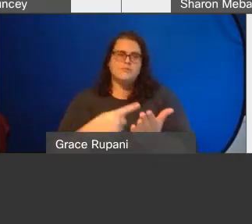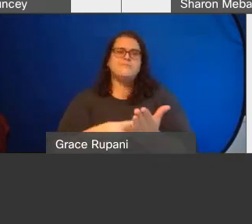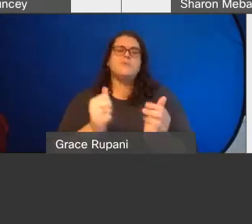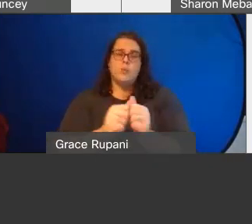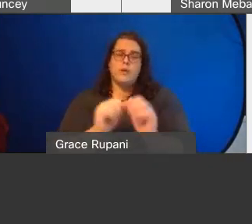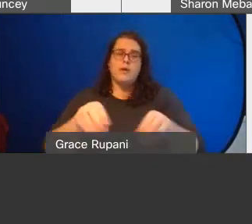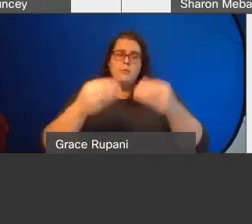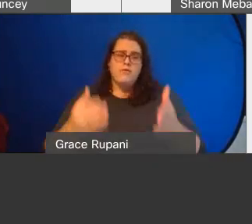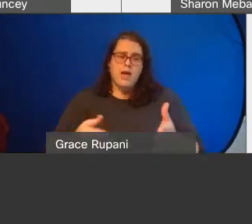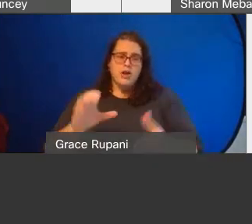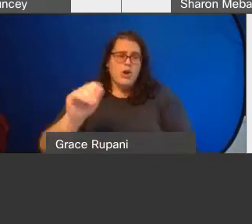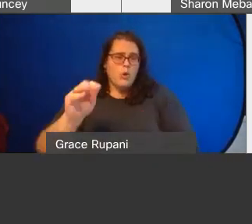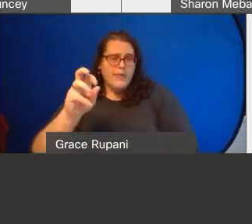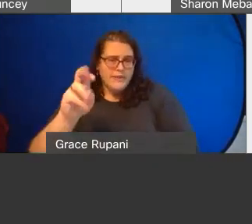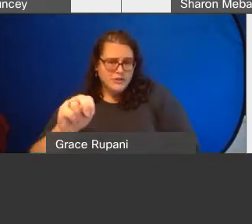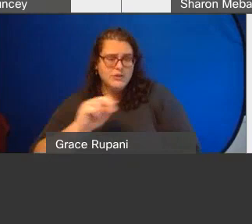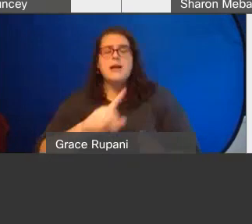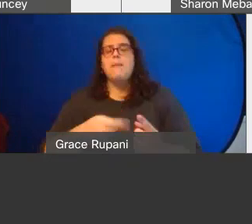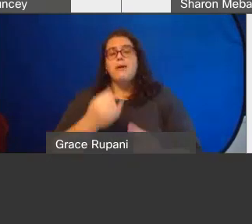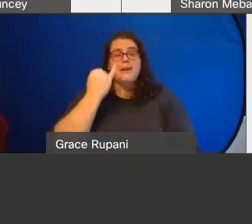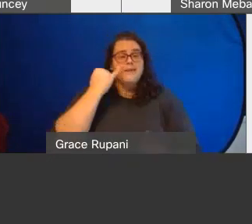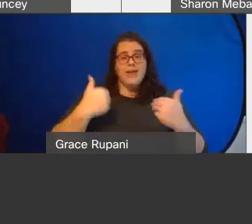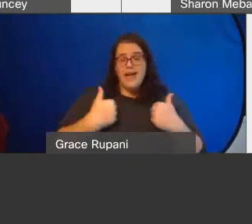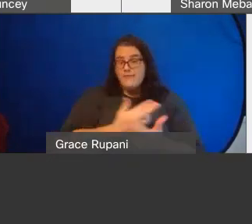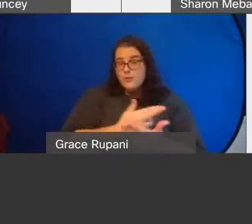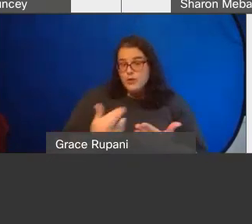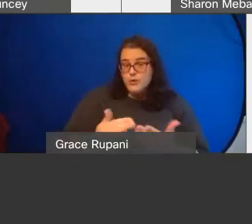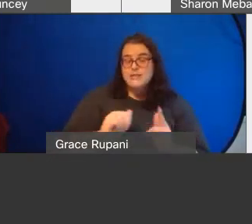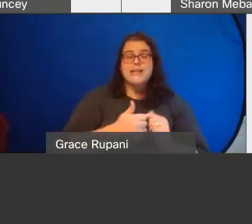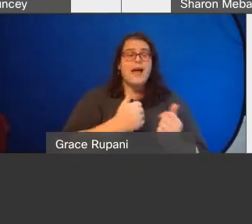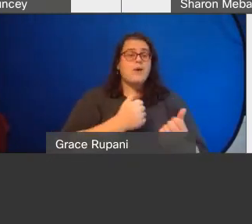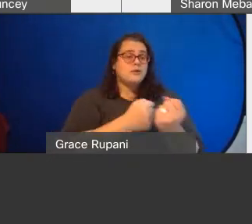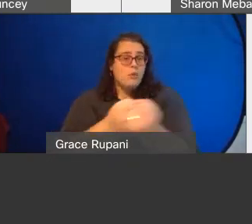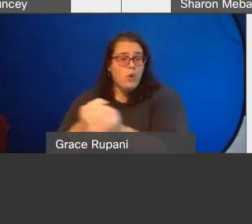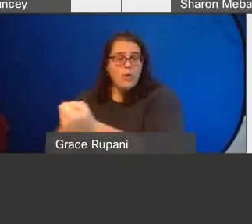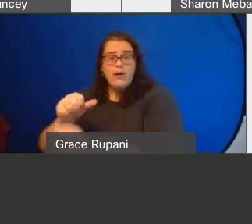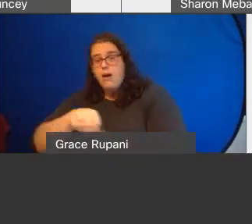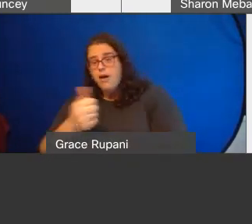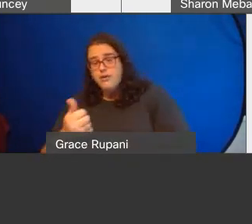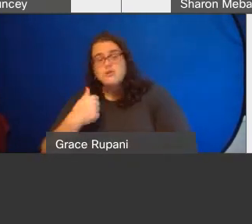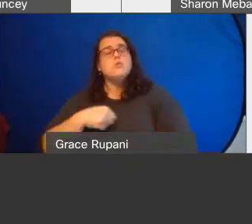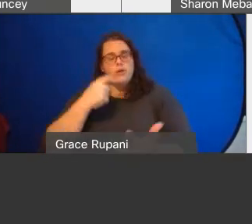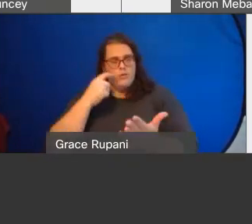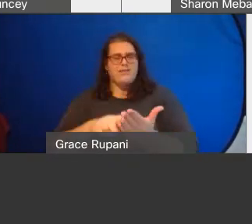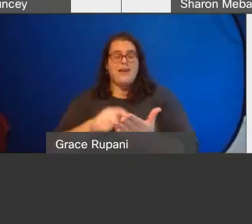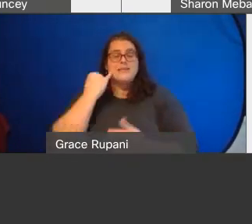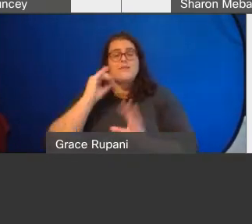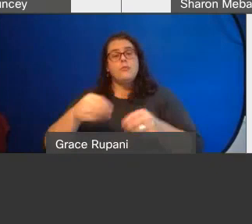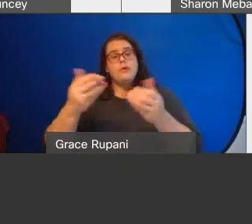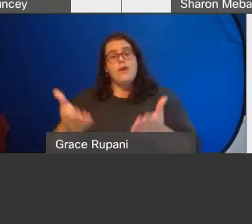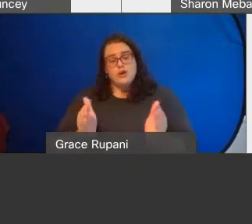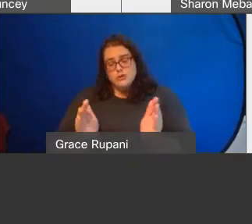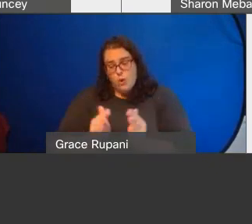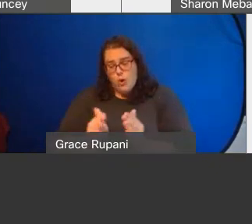they can provide to others, because we recognize some smaller providers don't have the infrastructure